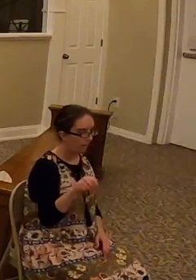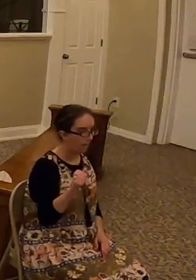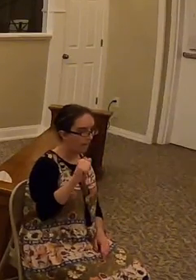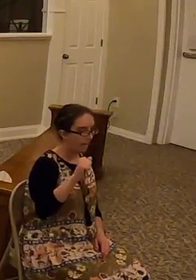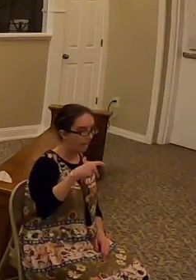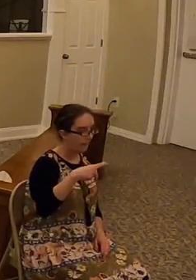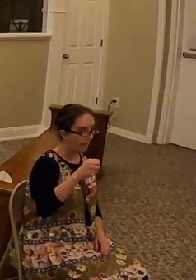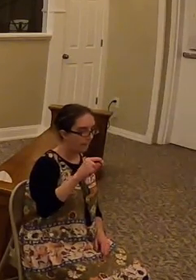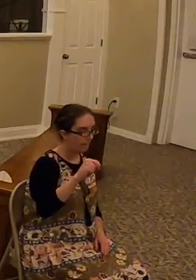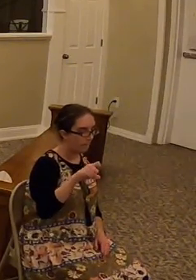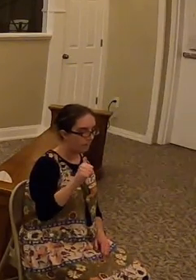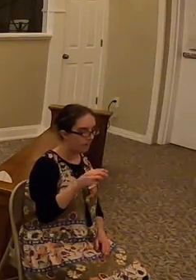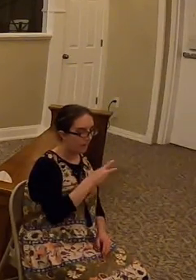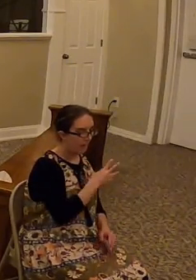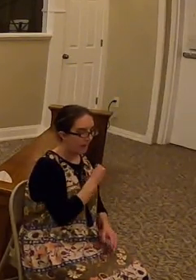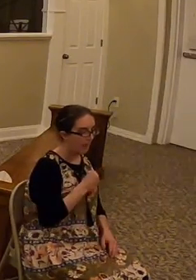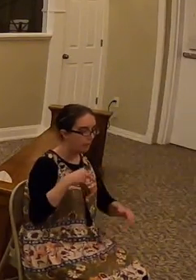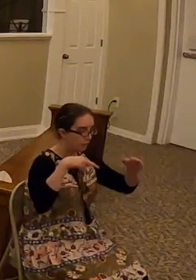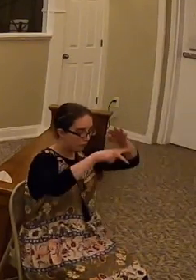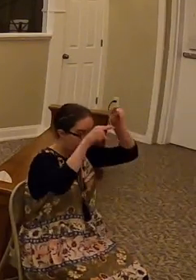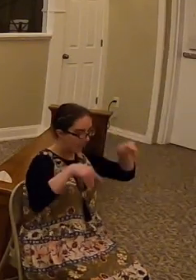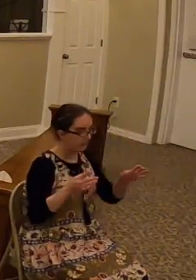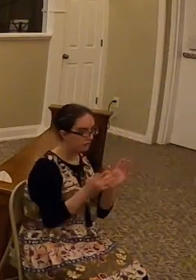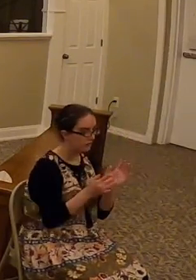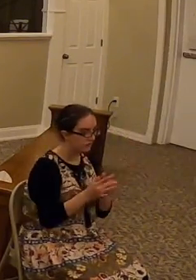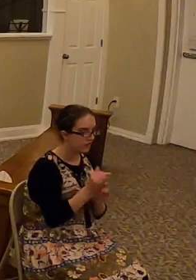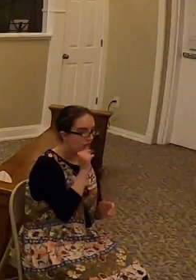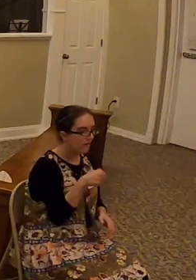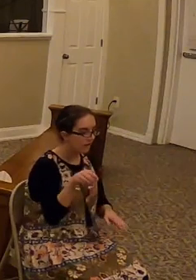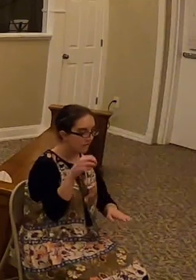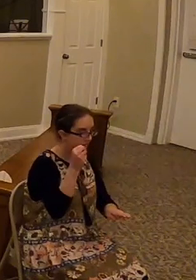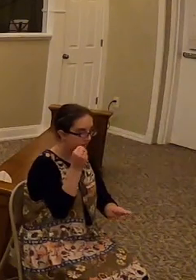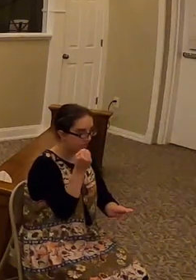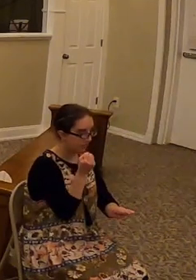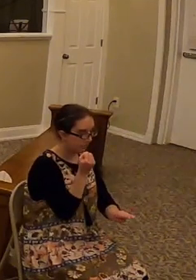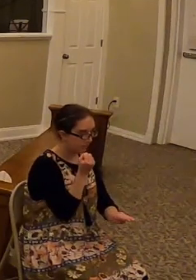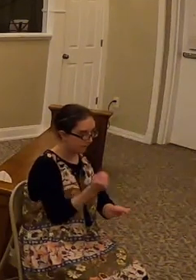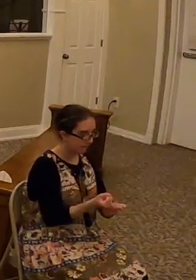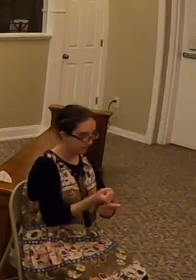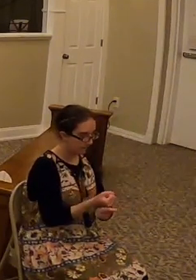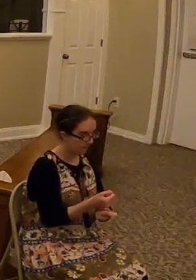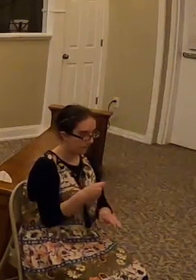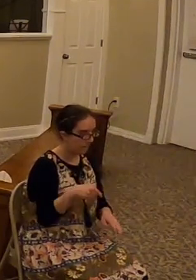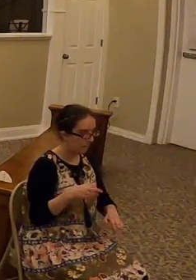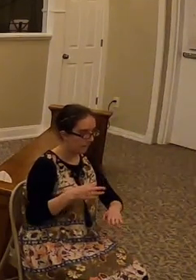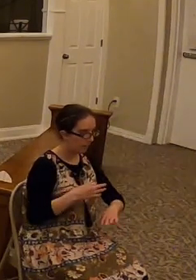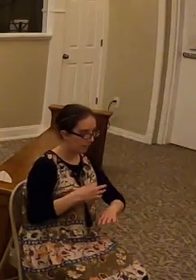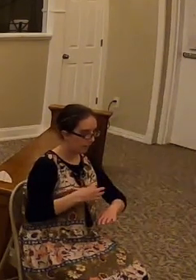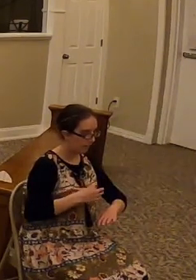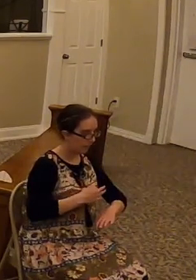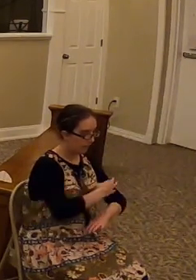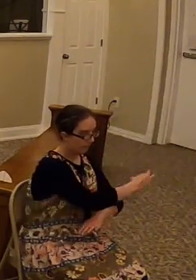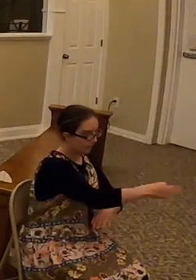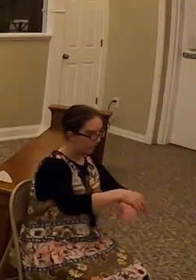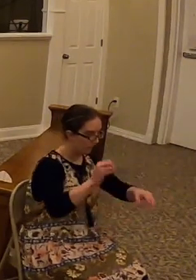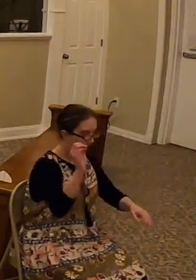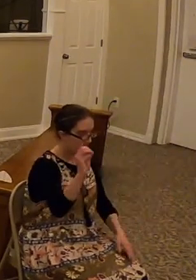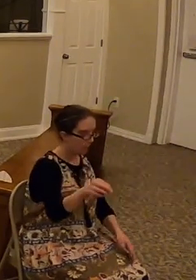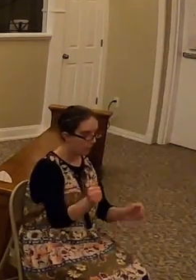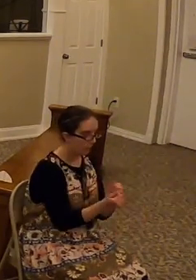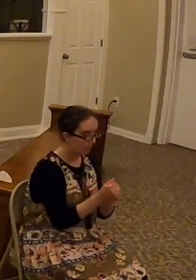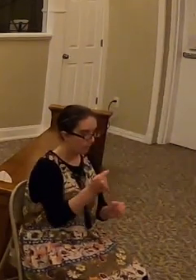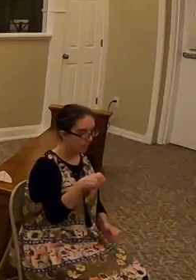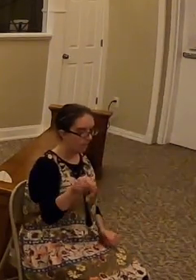and prophets. Amen. Amen. Jesus is the chief cornerstone, but the foundation laid is laid with